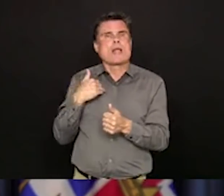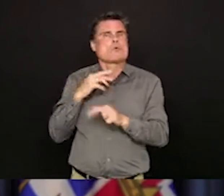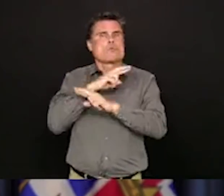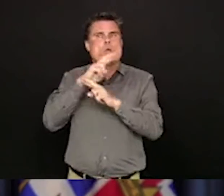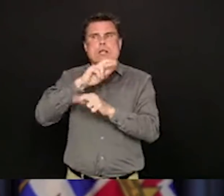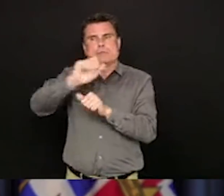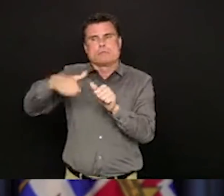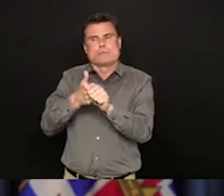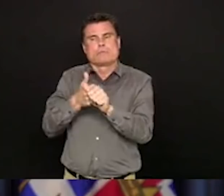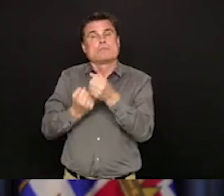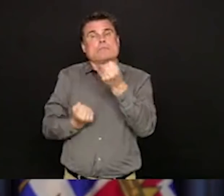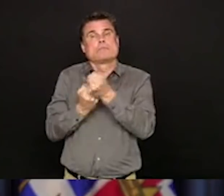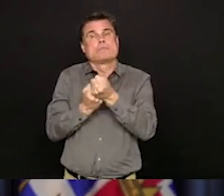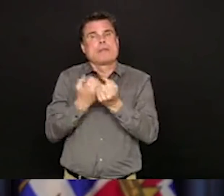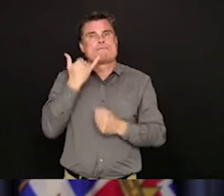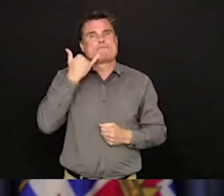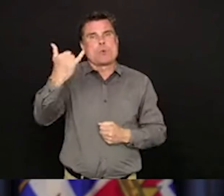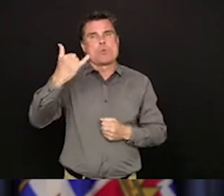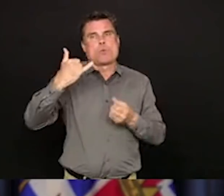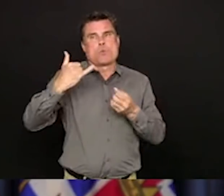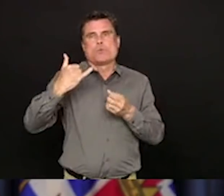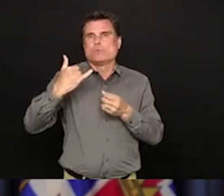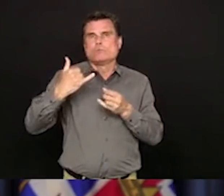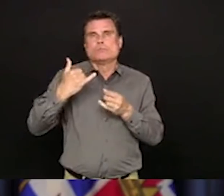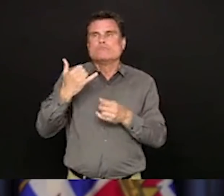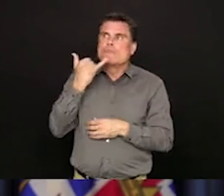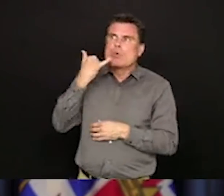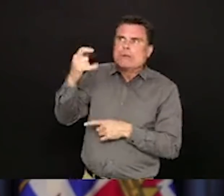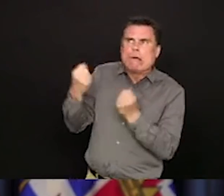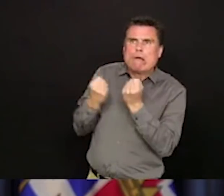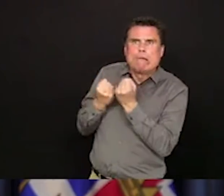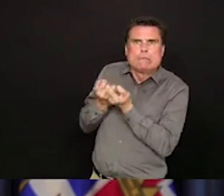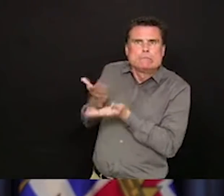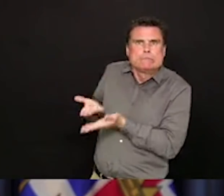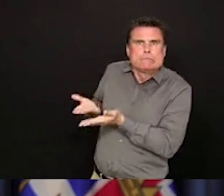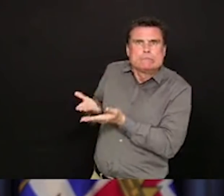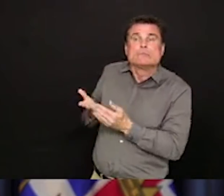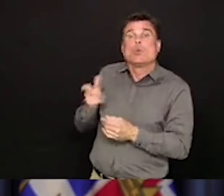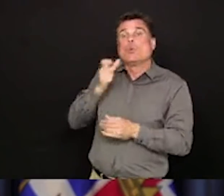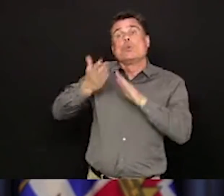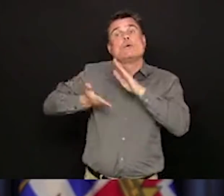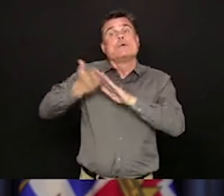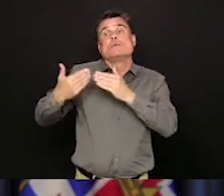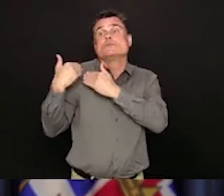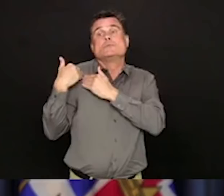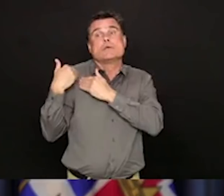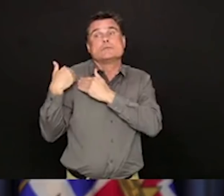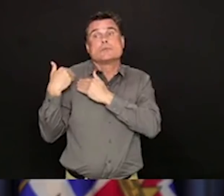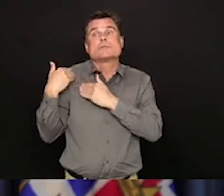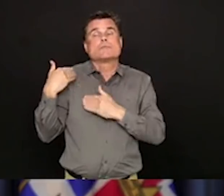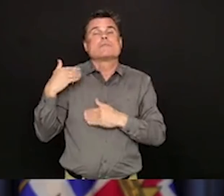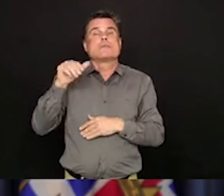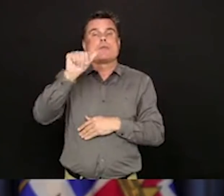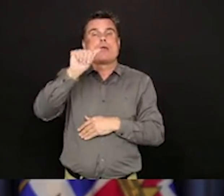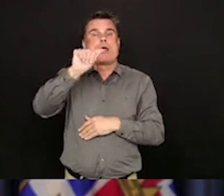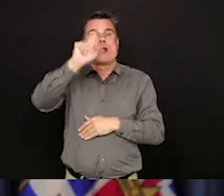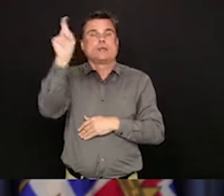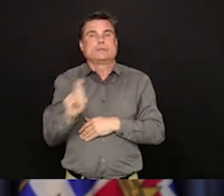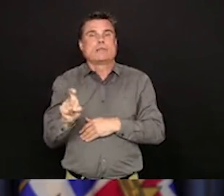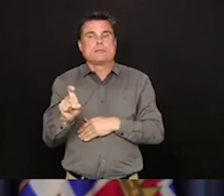provide support and information, very important in these times, about resources in the community. So, and that number